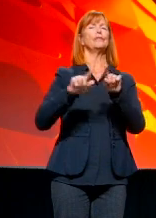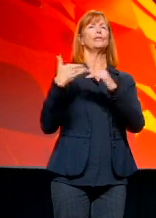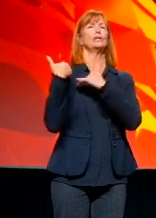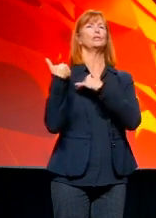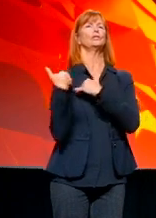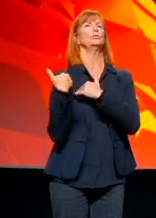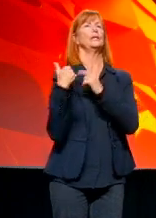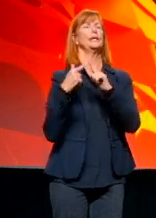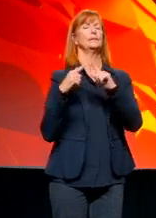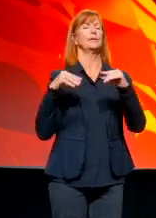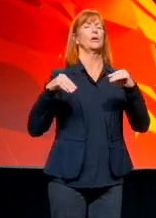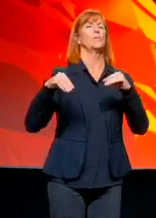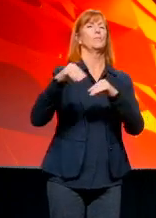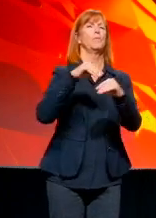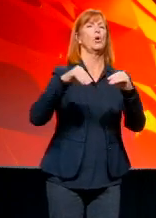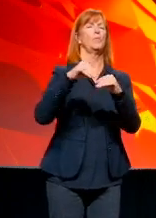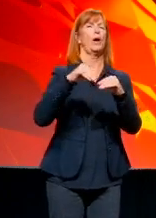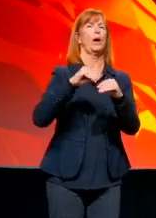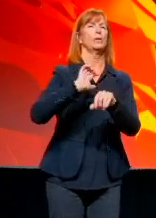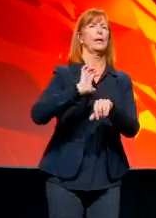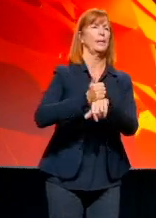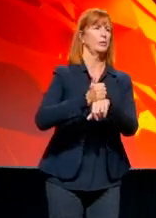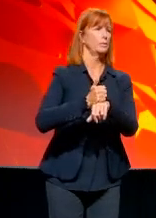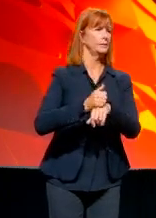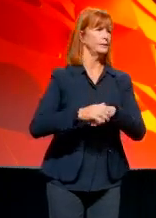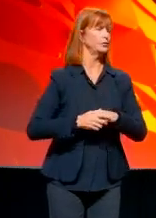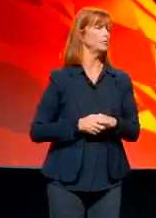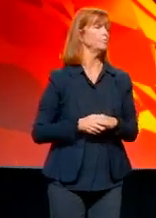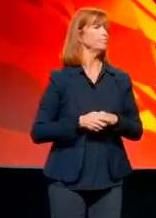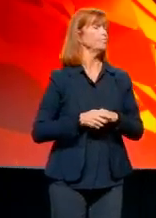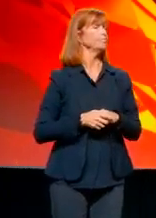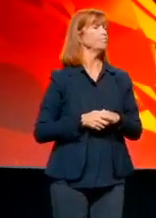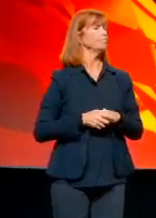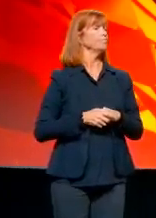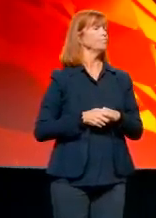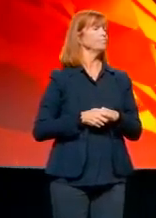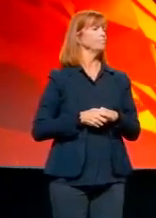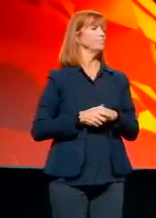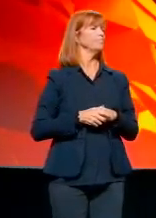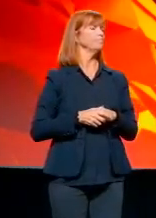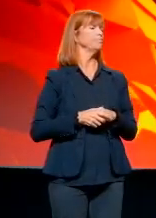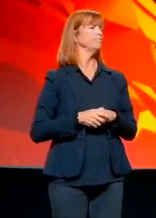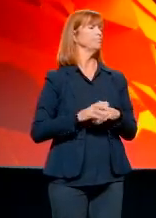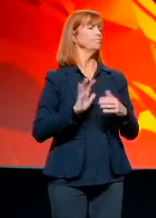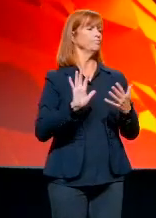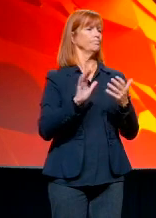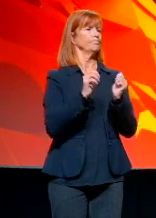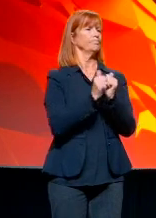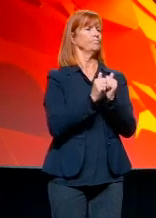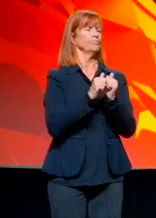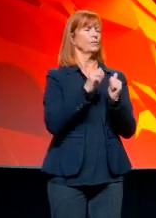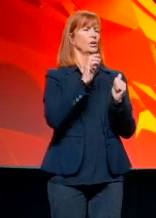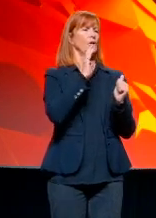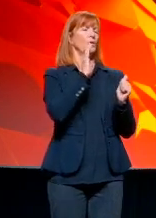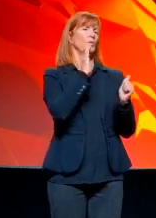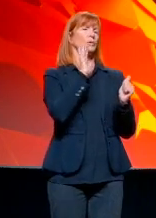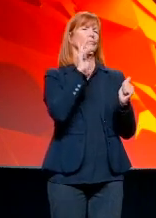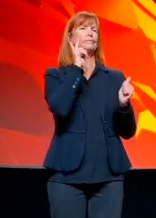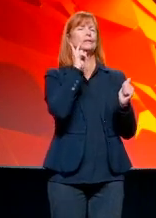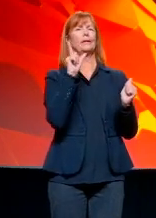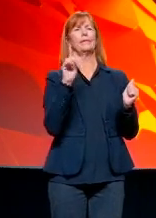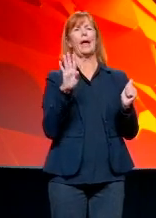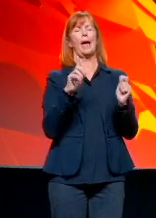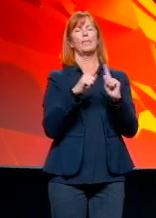manipulation task in this kind of natural environment. So what it does is to let this kind of vision language model serve as, if you will, the